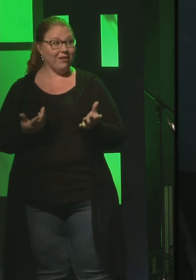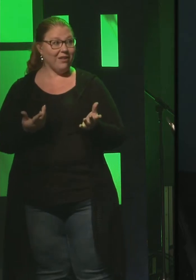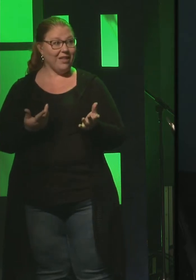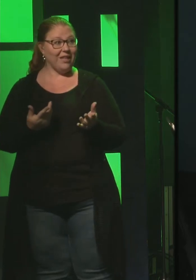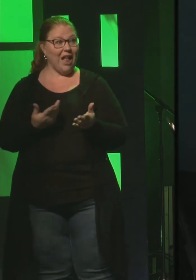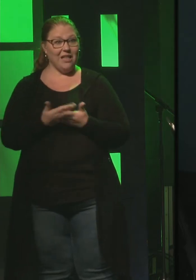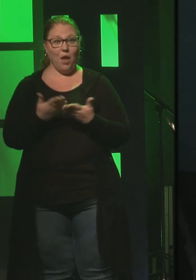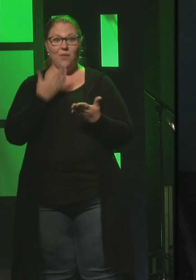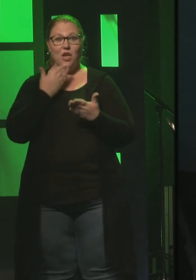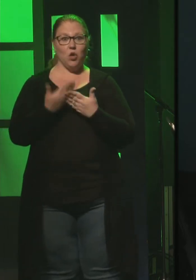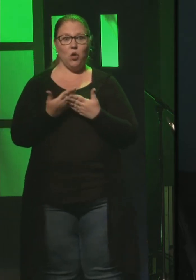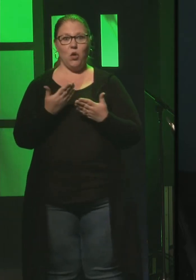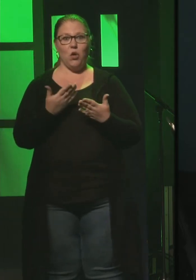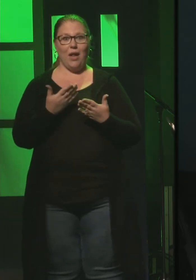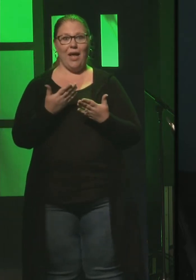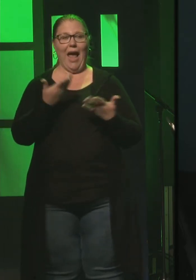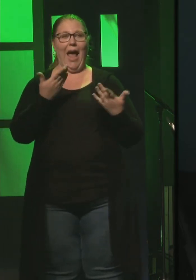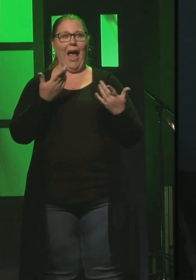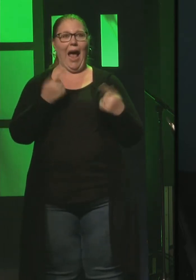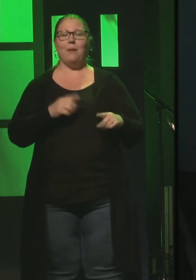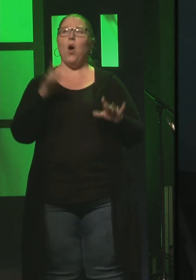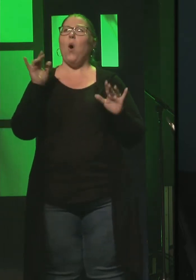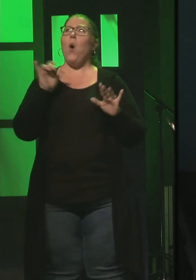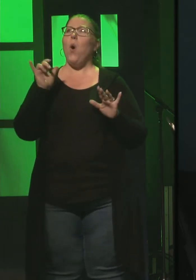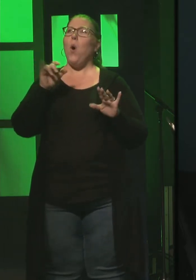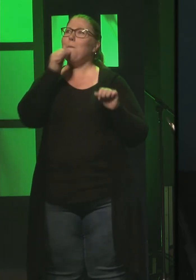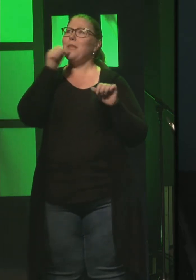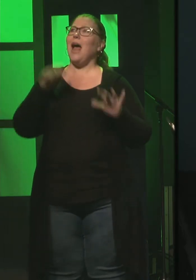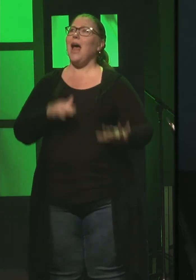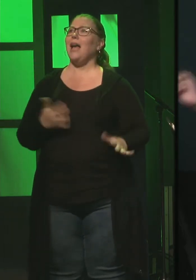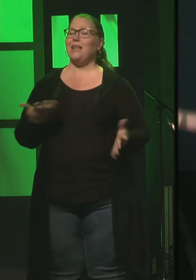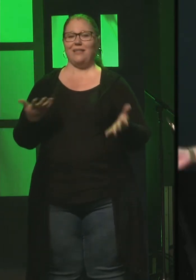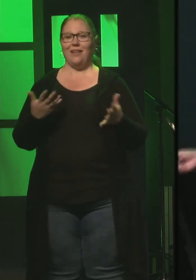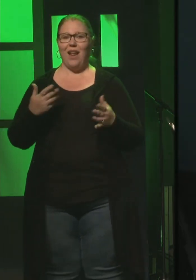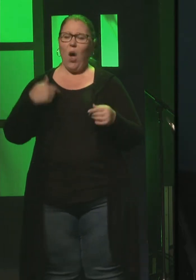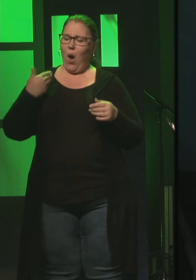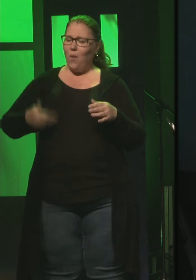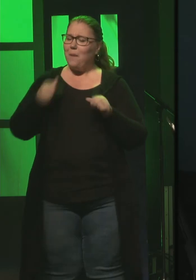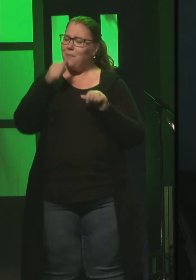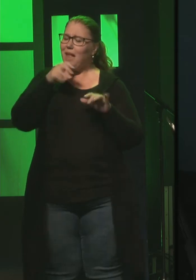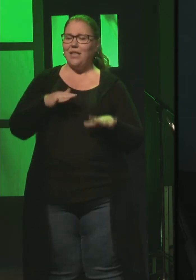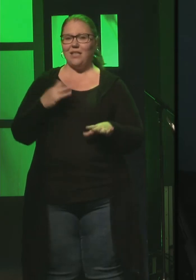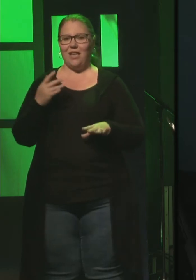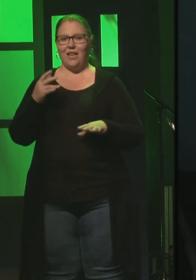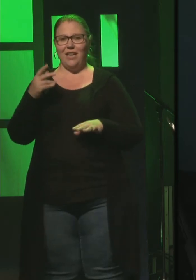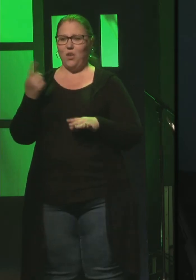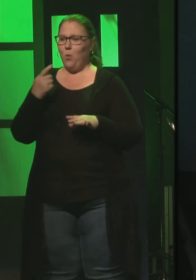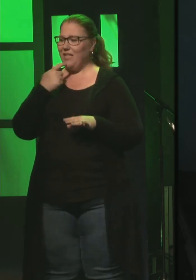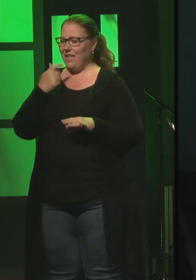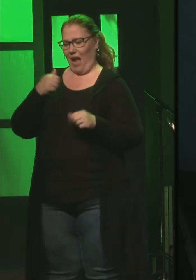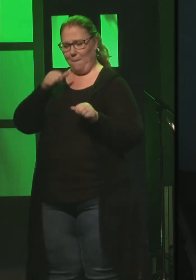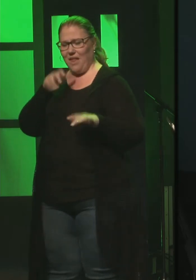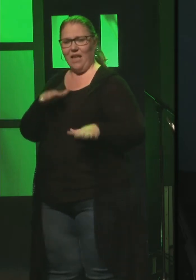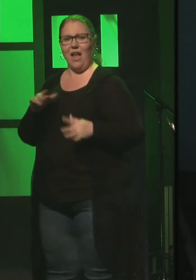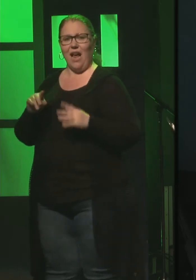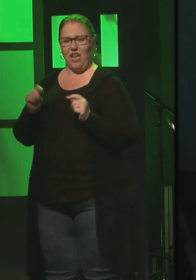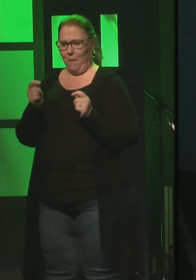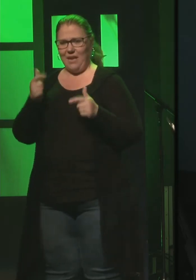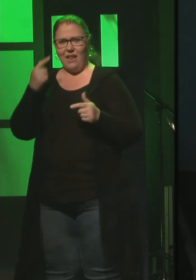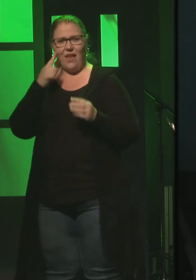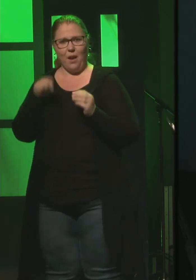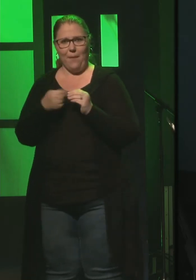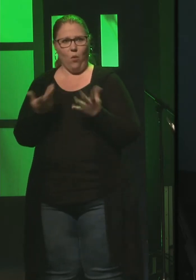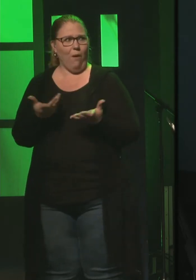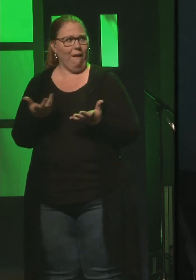good happens, blessed, right? Now, when I say, oh, I'm blessed, or when you hear somebody say, I'm blessed, what do you immediately think of?